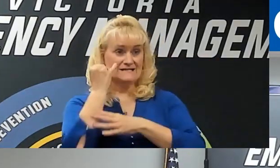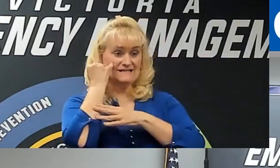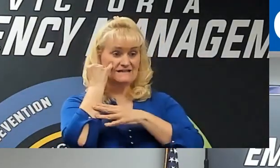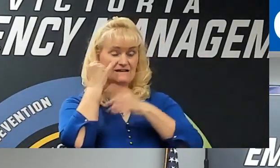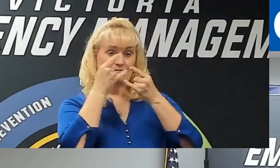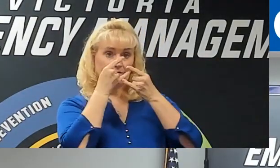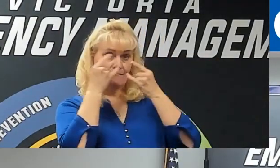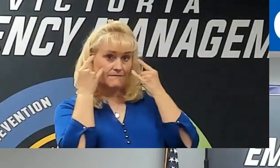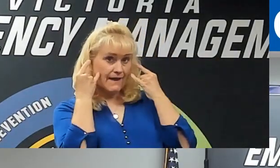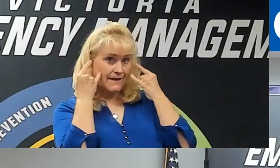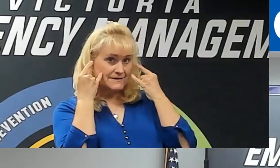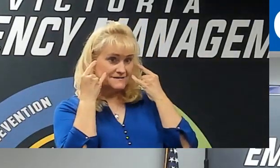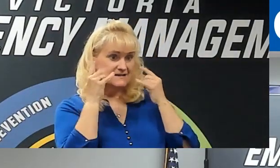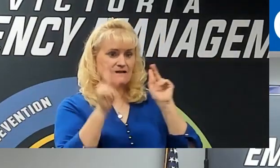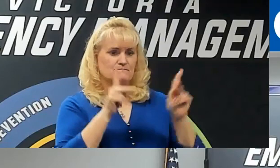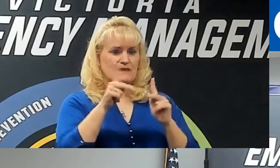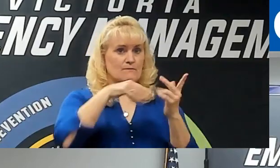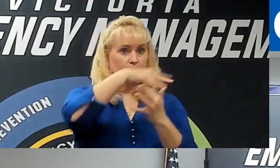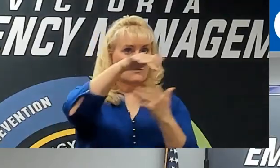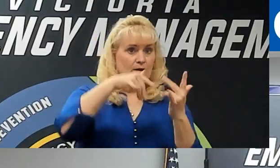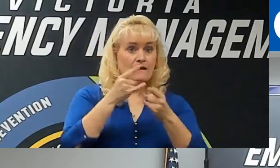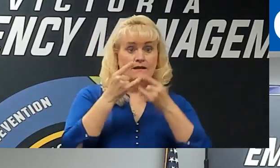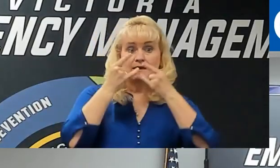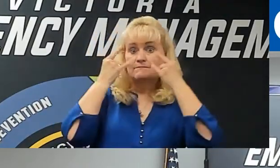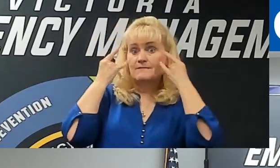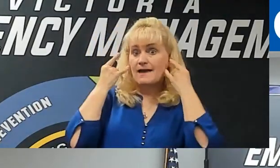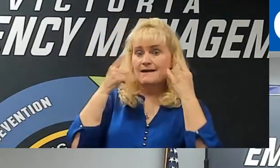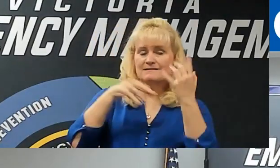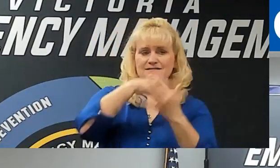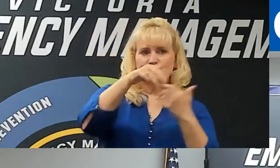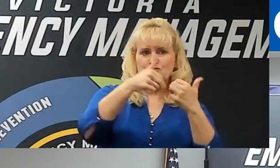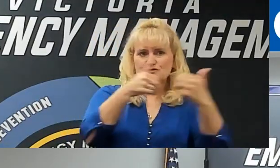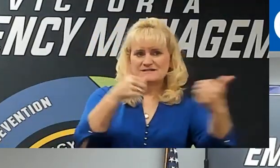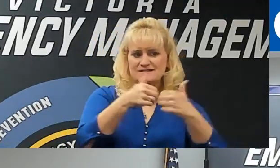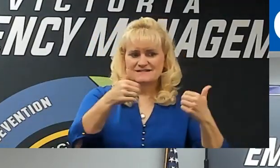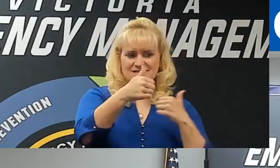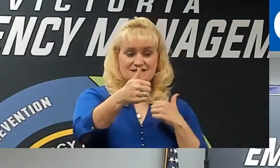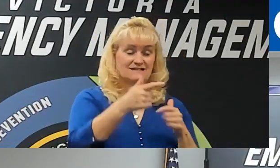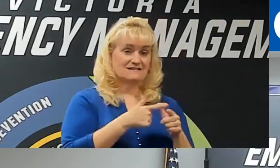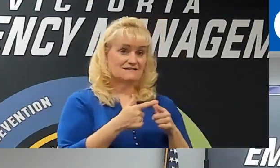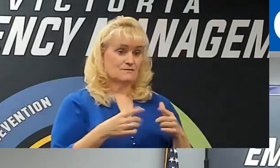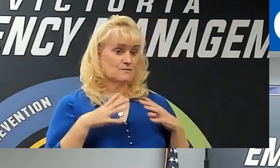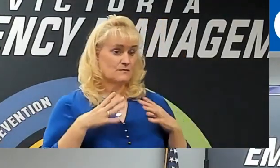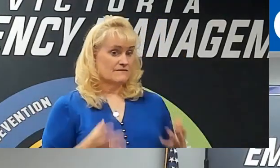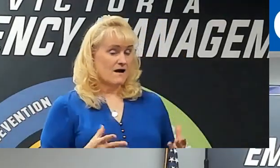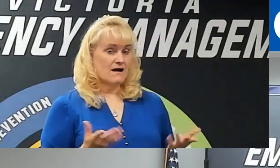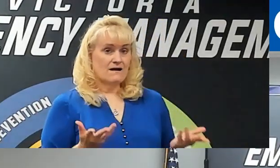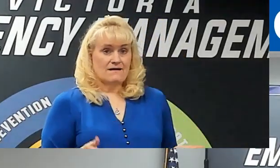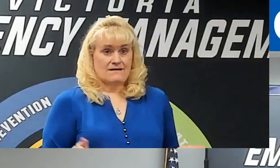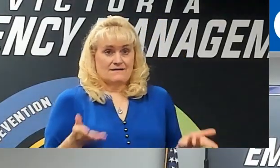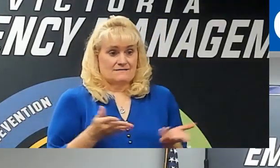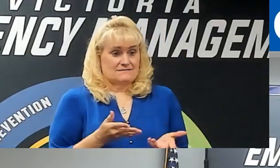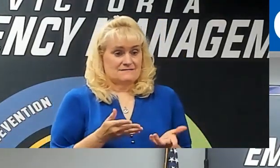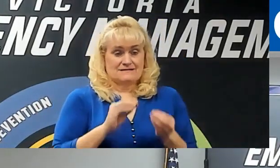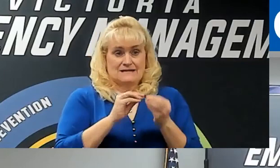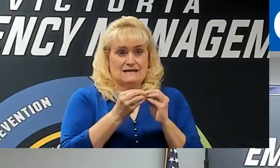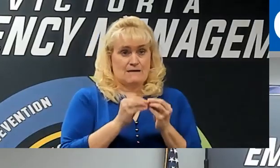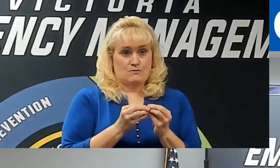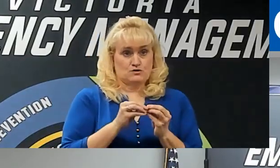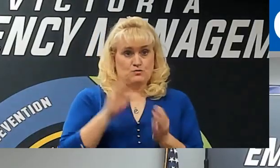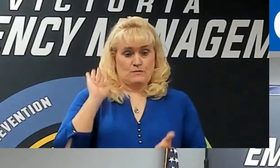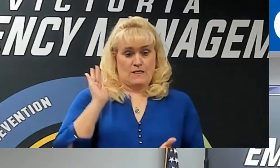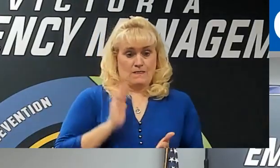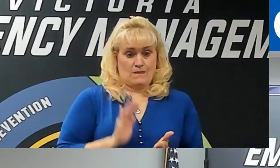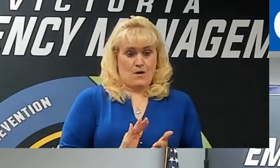people around them have been wearing masks, and we'd had some social distancing, then we probably wouldn't be reporting. I know we wouldn't be reporting as many numbers as we are